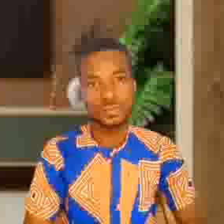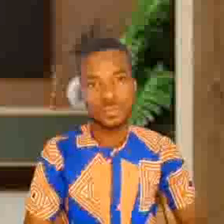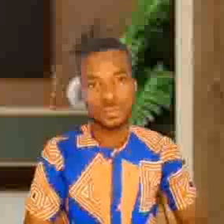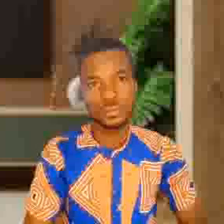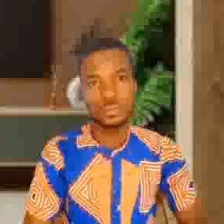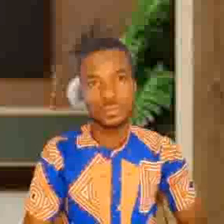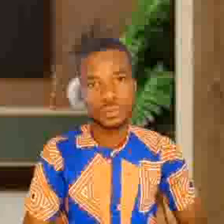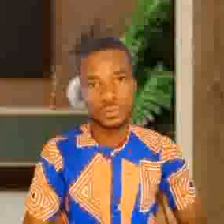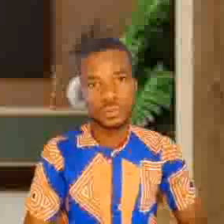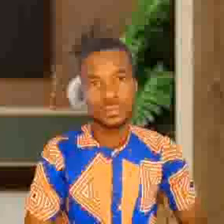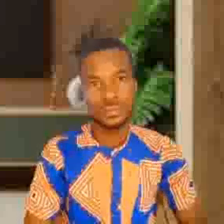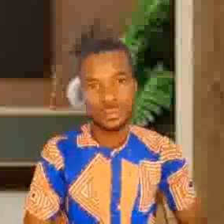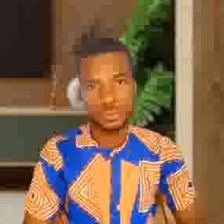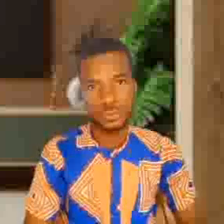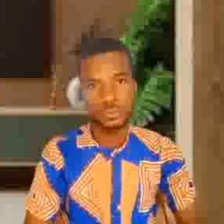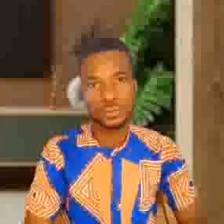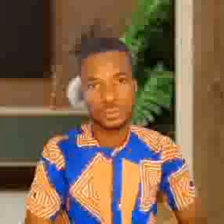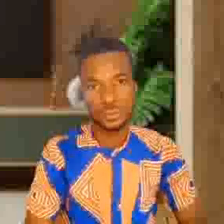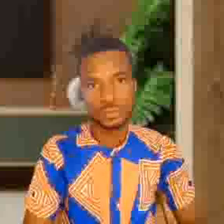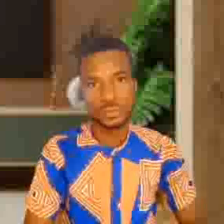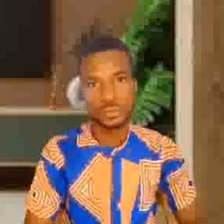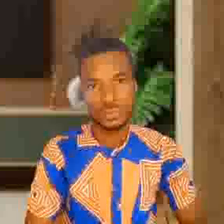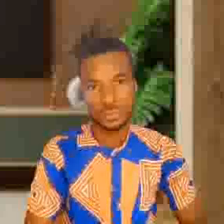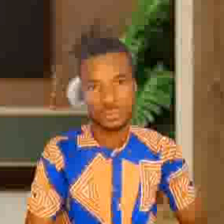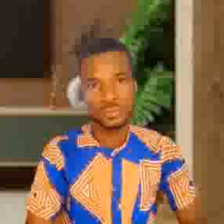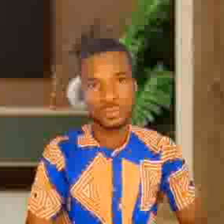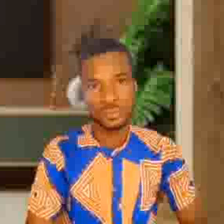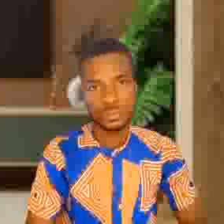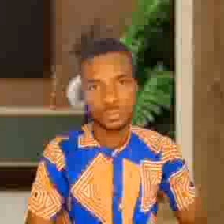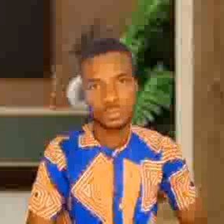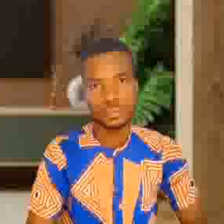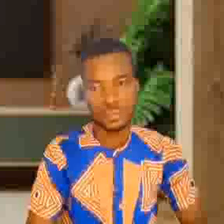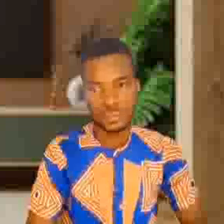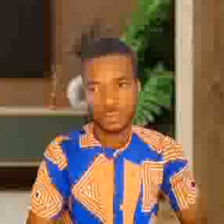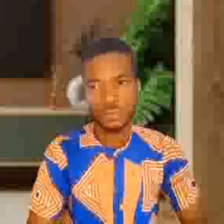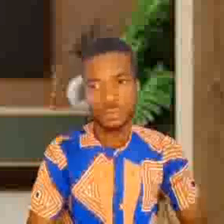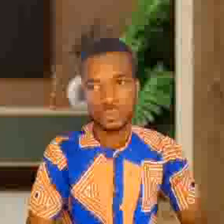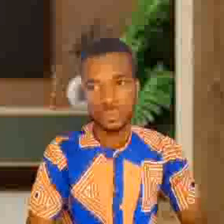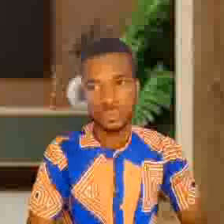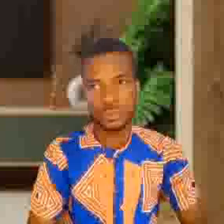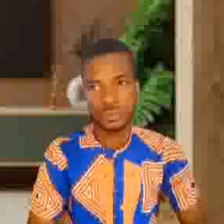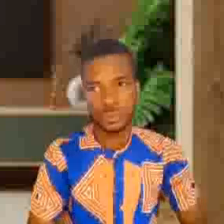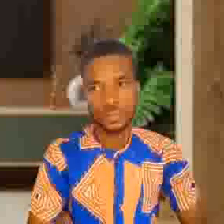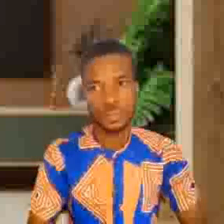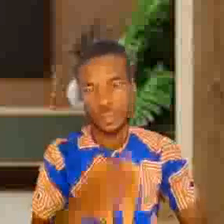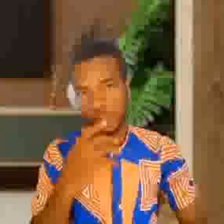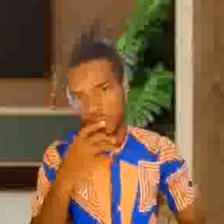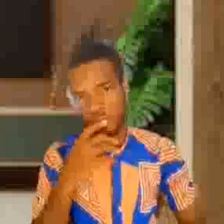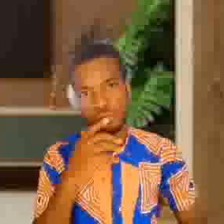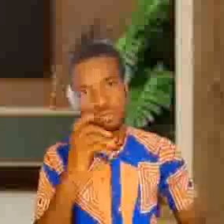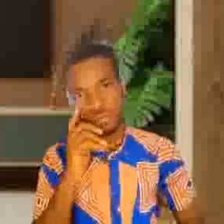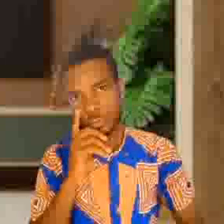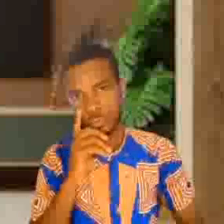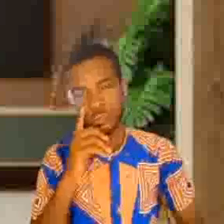Are you there? So, on paper, after the whole analysis, there is no way the thing will fail. That business failed. That business did not only fail,